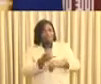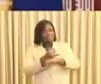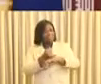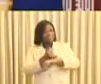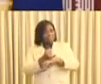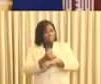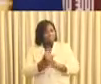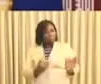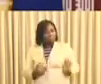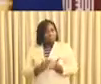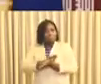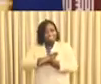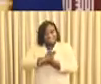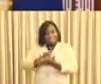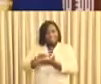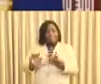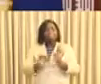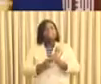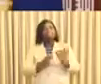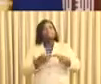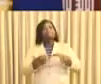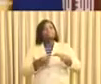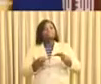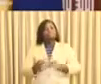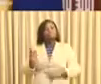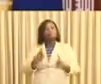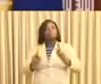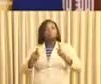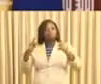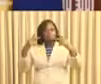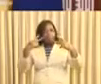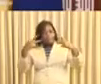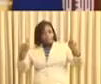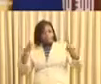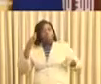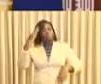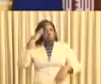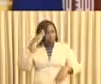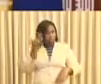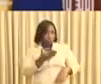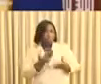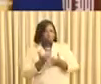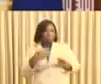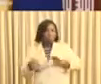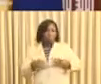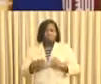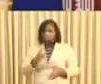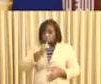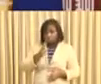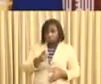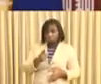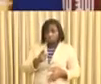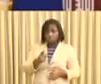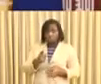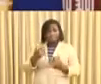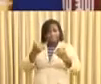public scrutiny and action. It is obvious that side by side with the investment in the physical